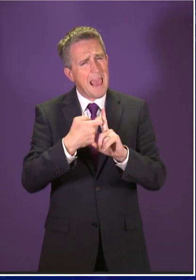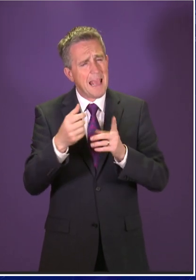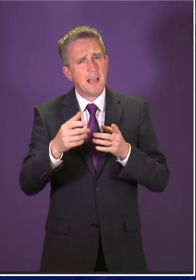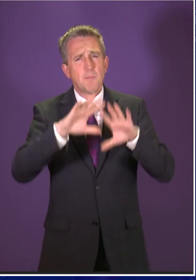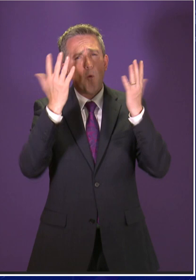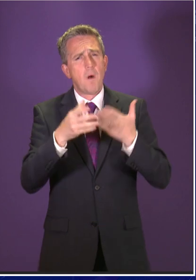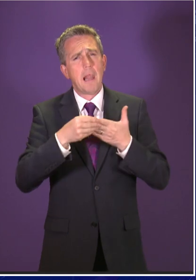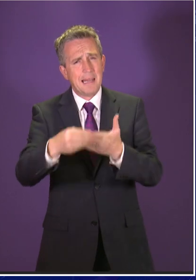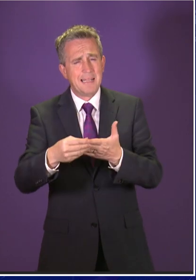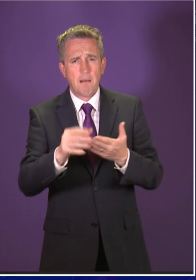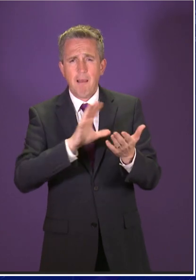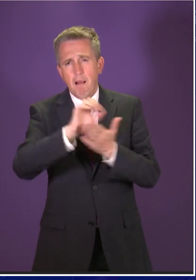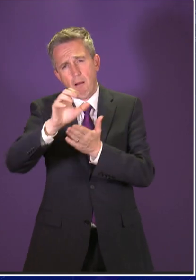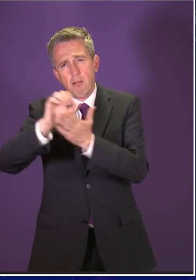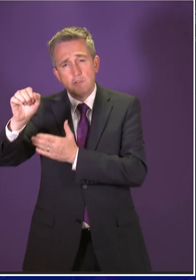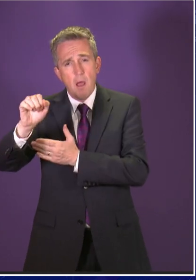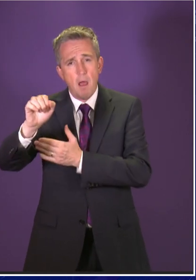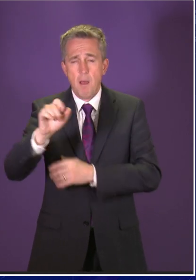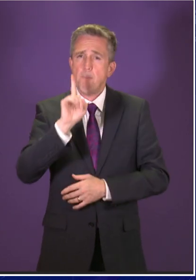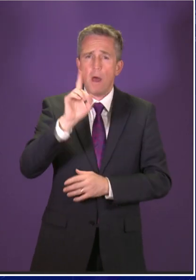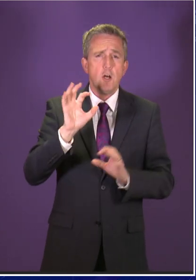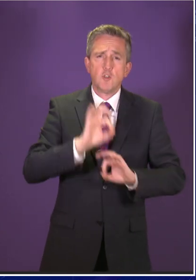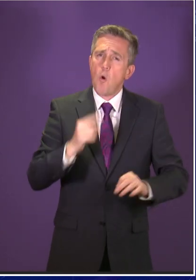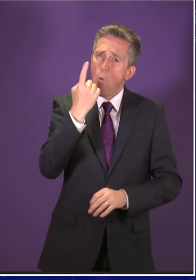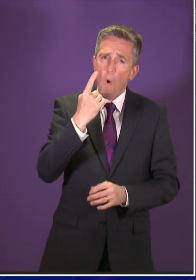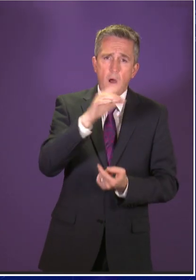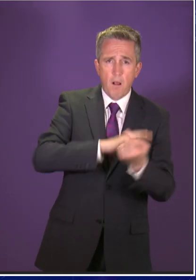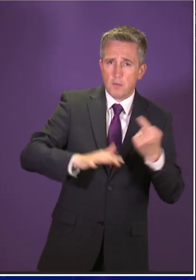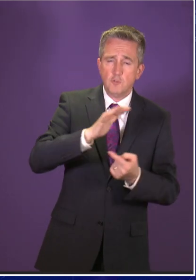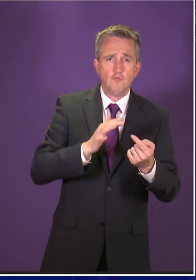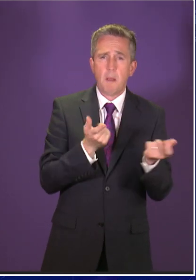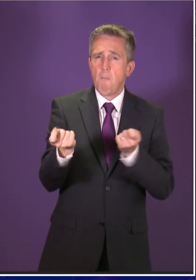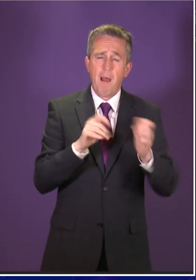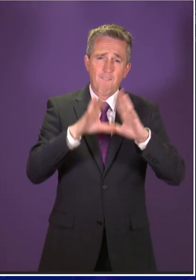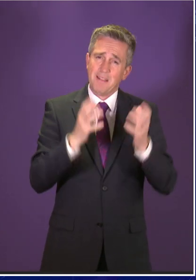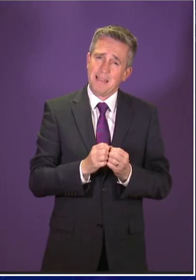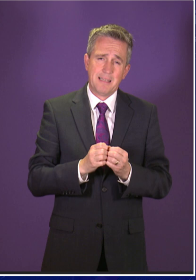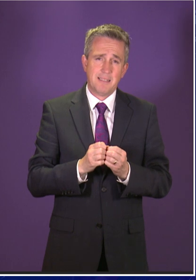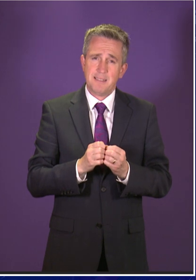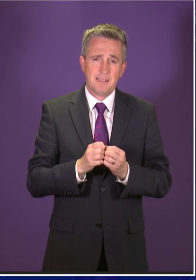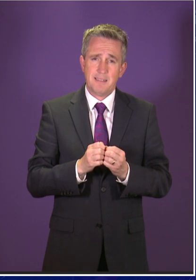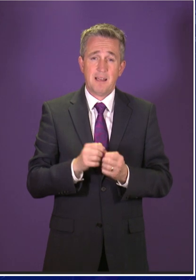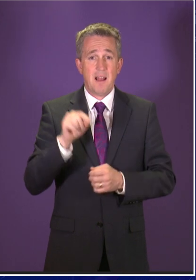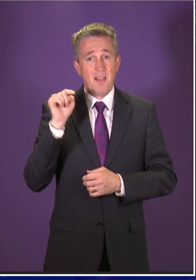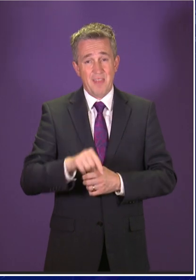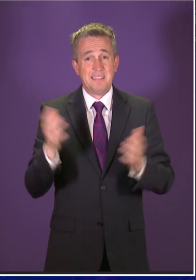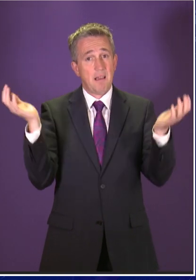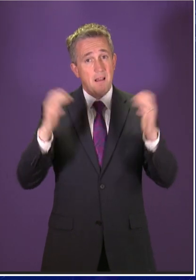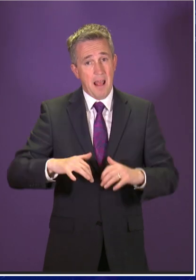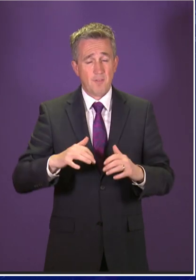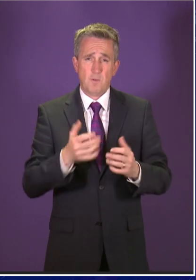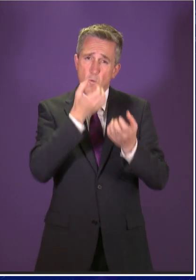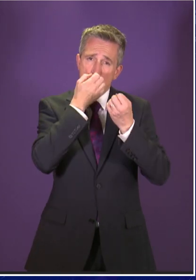culture. But there is no monopoly on turning creative sparks into global success. This summit is an